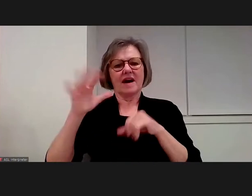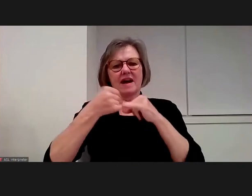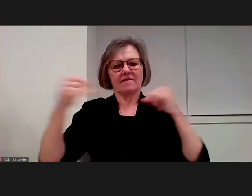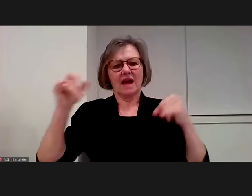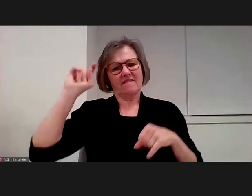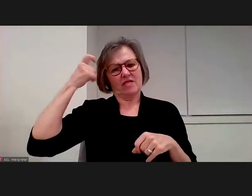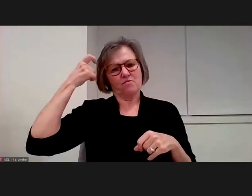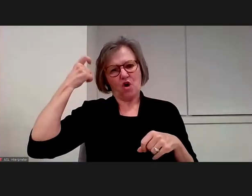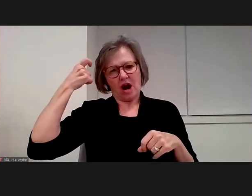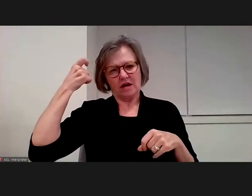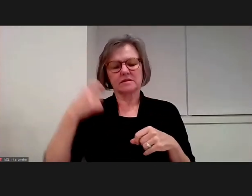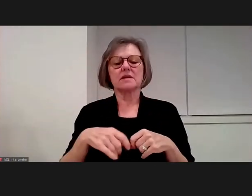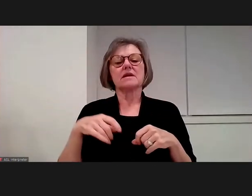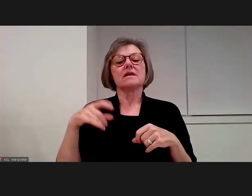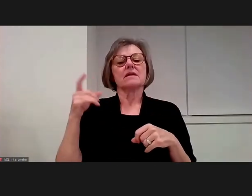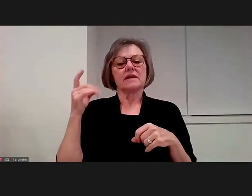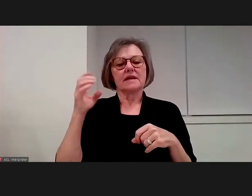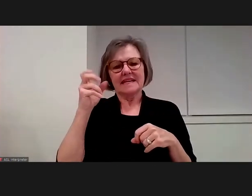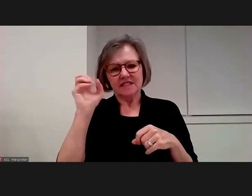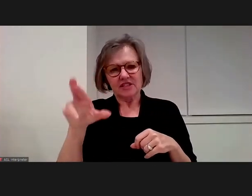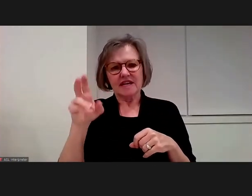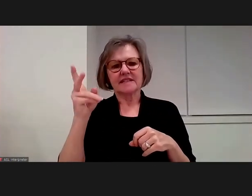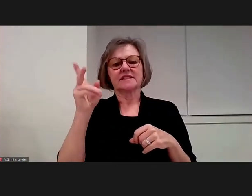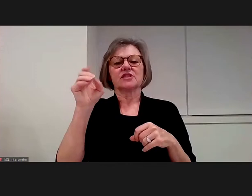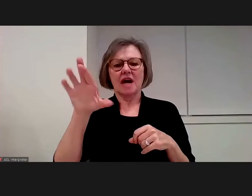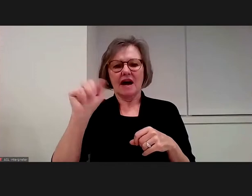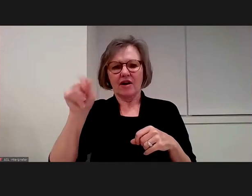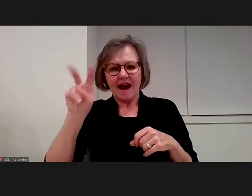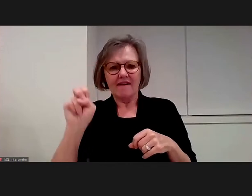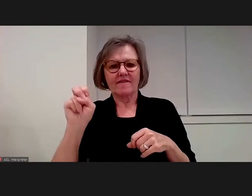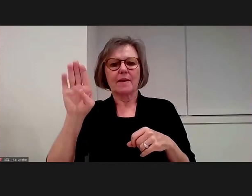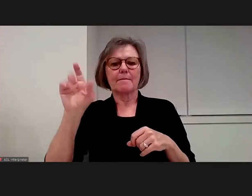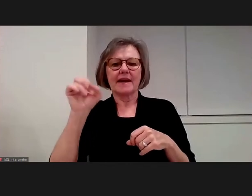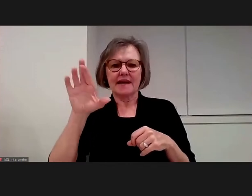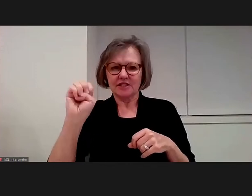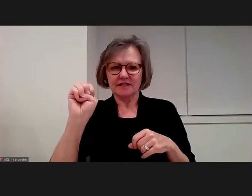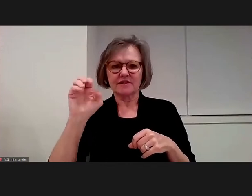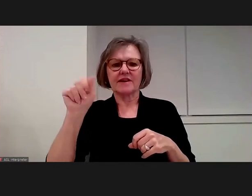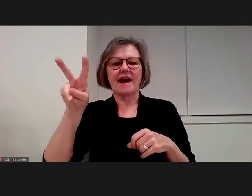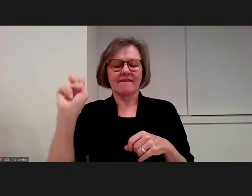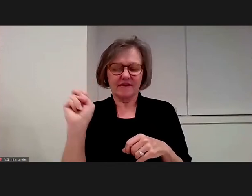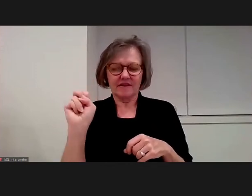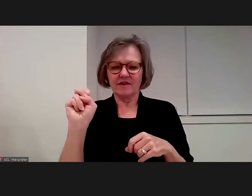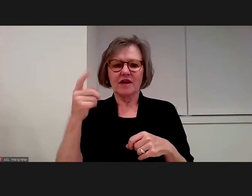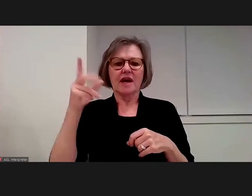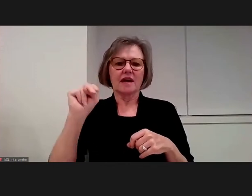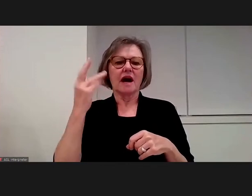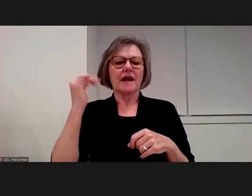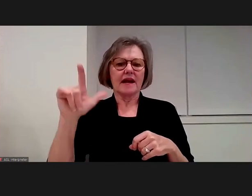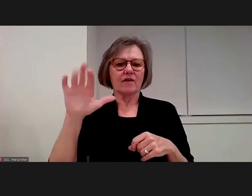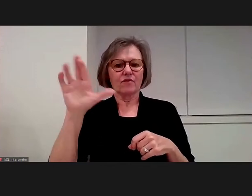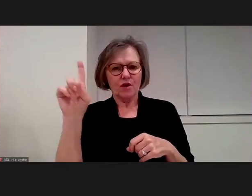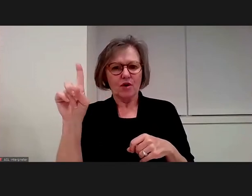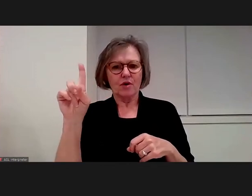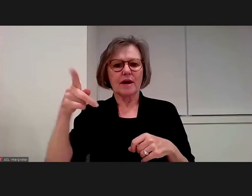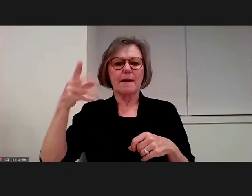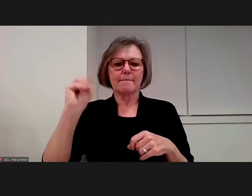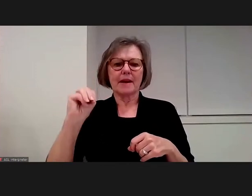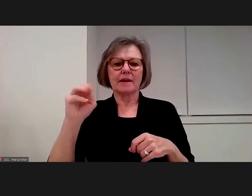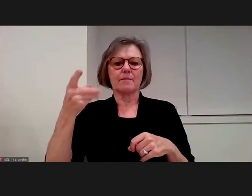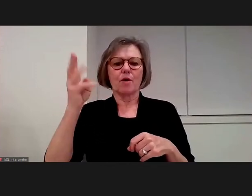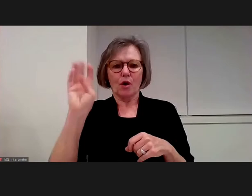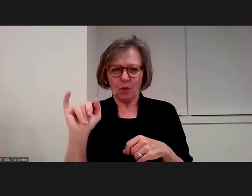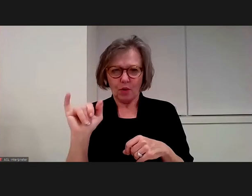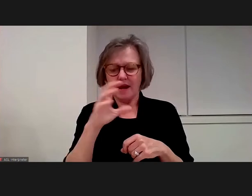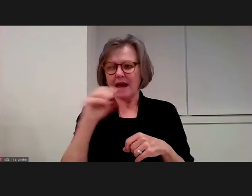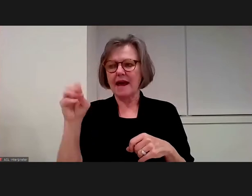Bronx: East Chester, Dyer Avenue, Baychester Avenue, Gun Hill Road, Pelham Parkway,